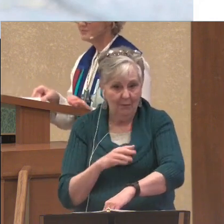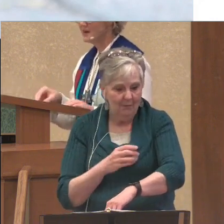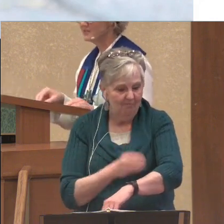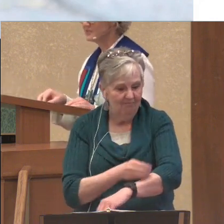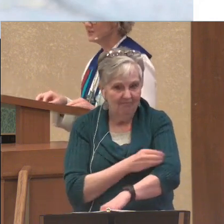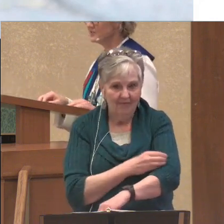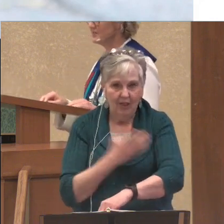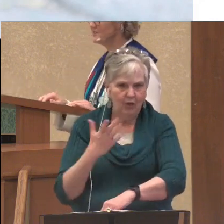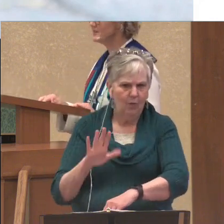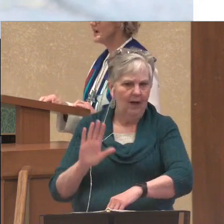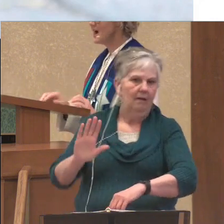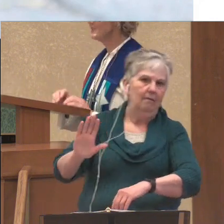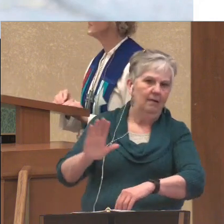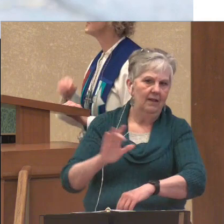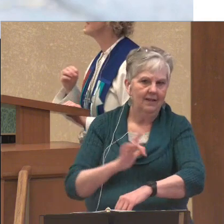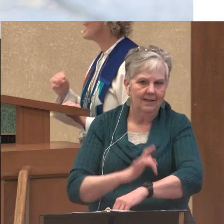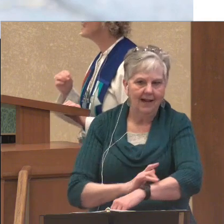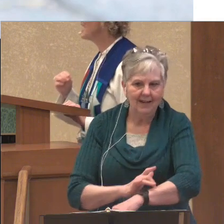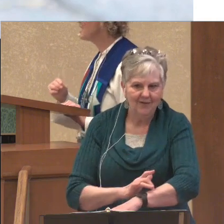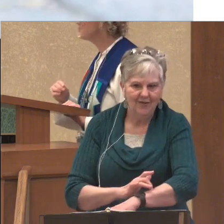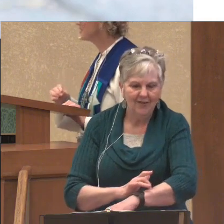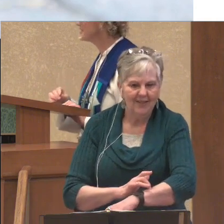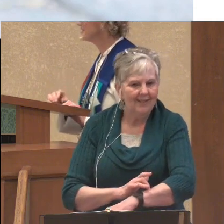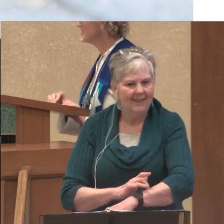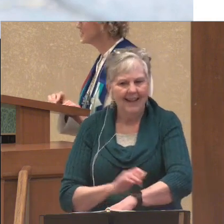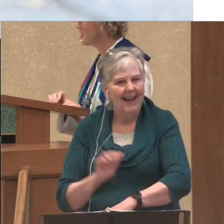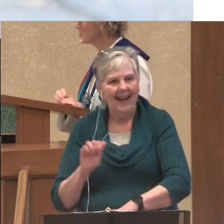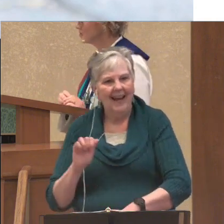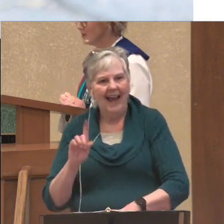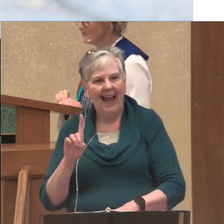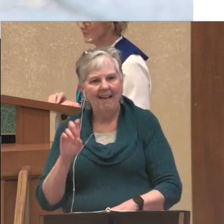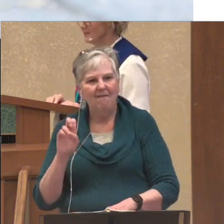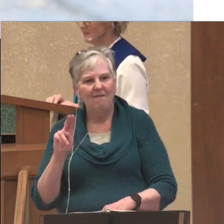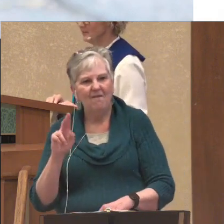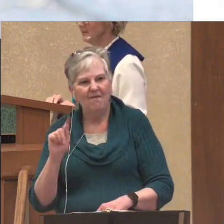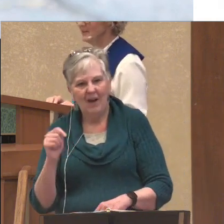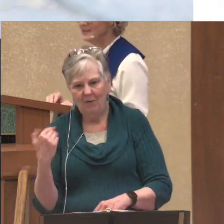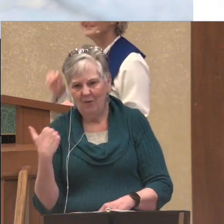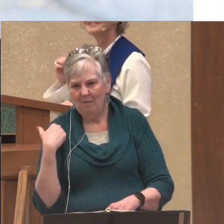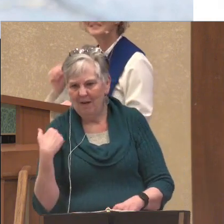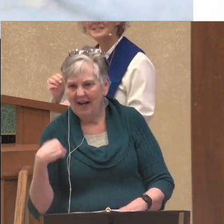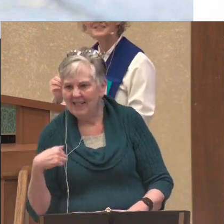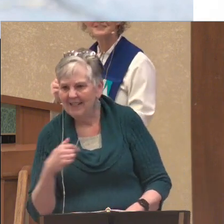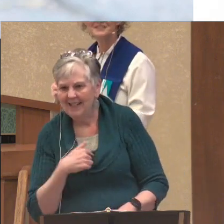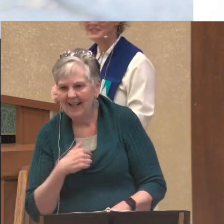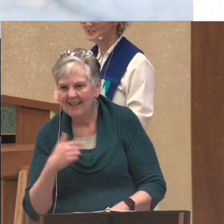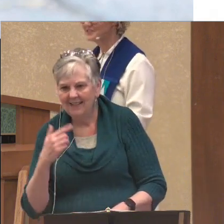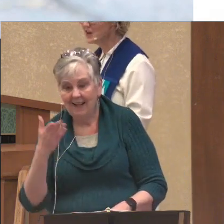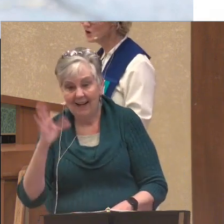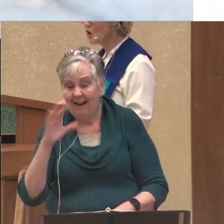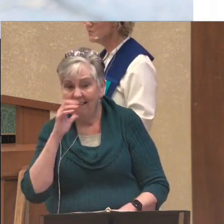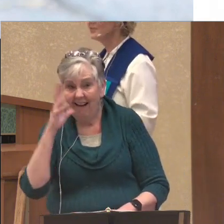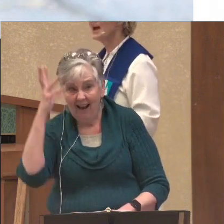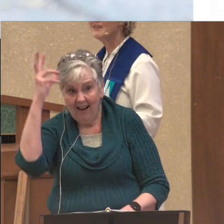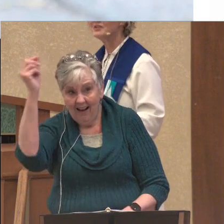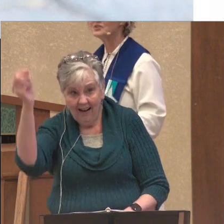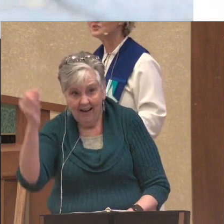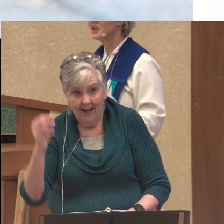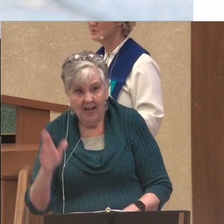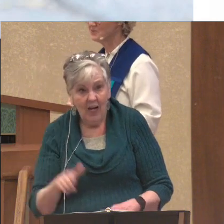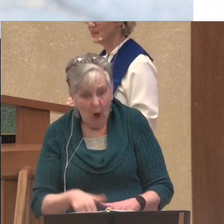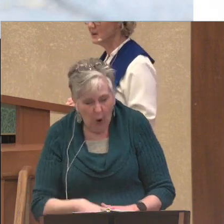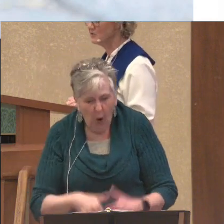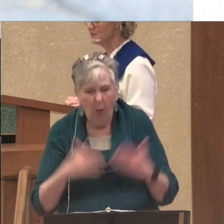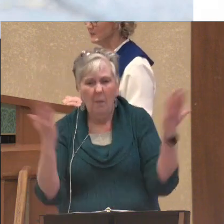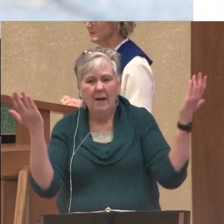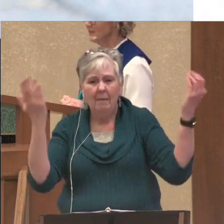Advent reminds us that God is not absent in our suffering. He did indeed tear open the heavens to